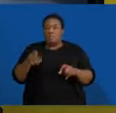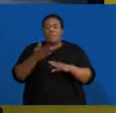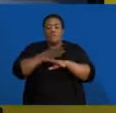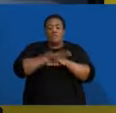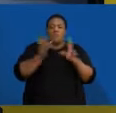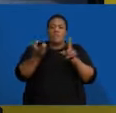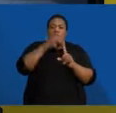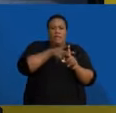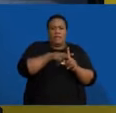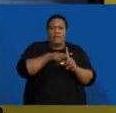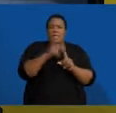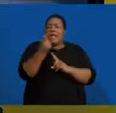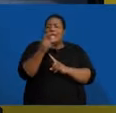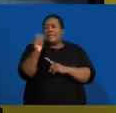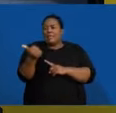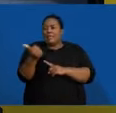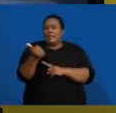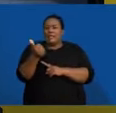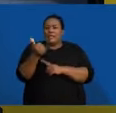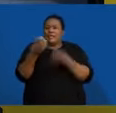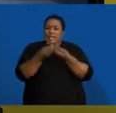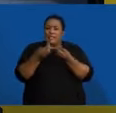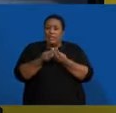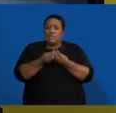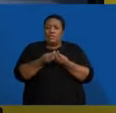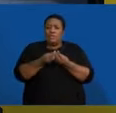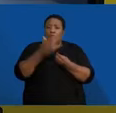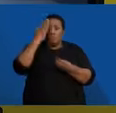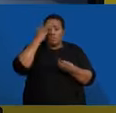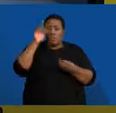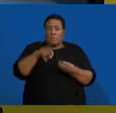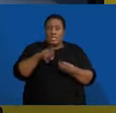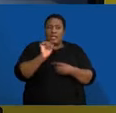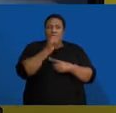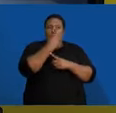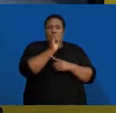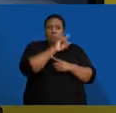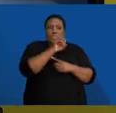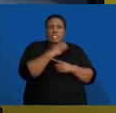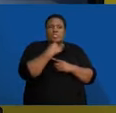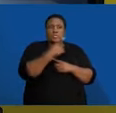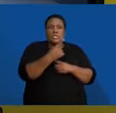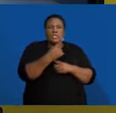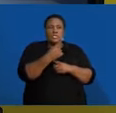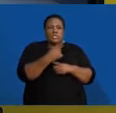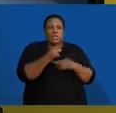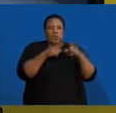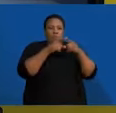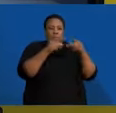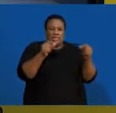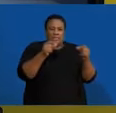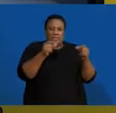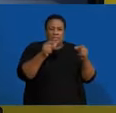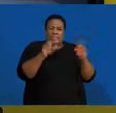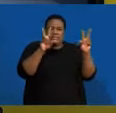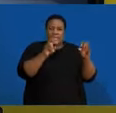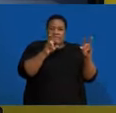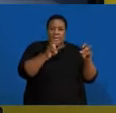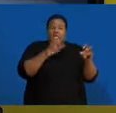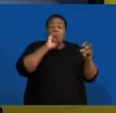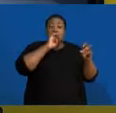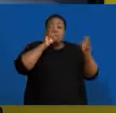of the things I need to also tell you is, most of the time when the first question says complete a statement, it means the subsequent